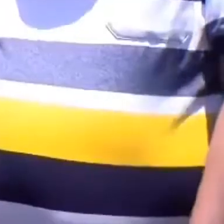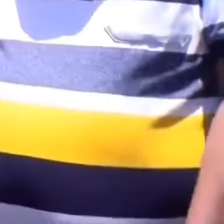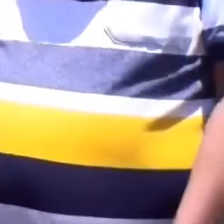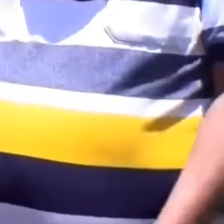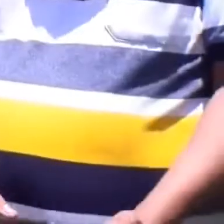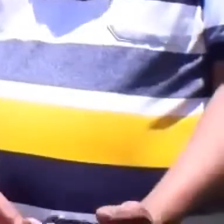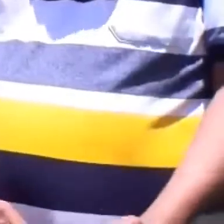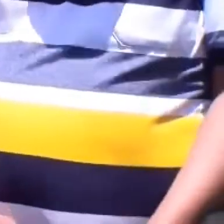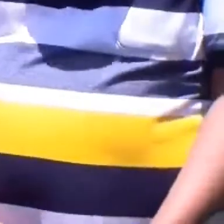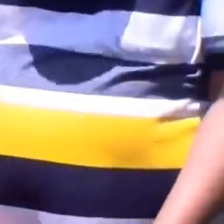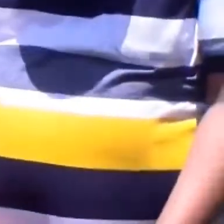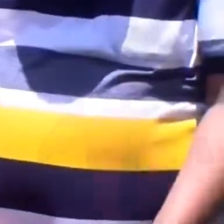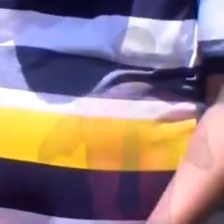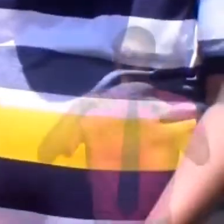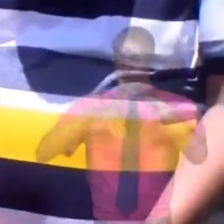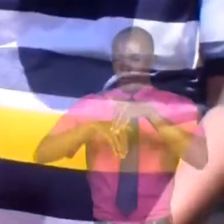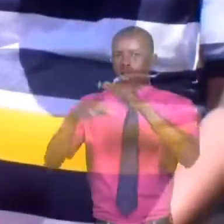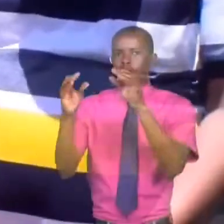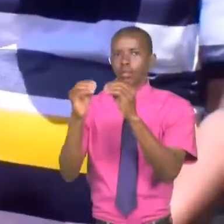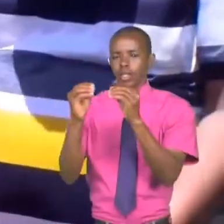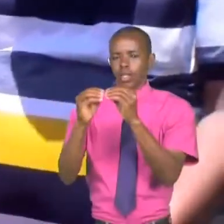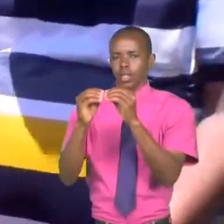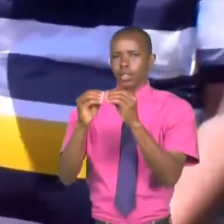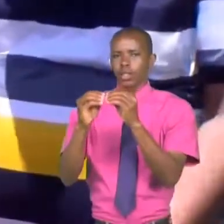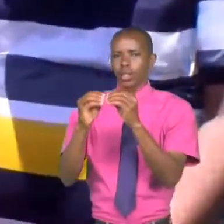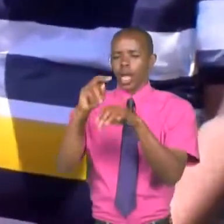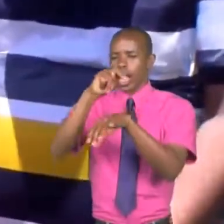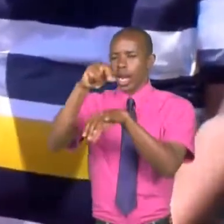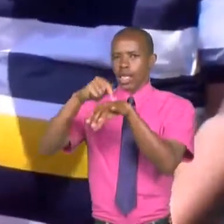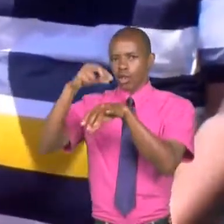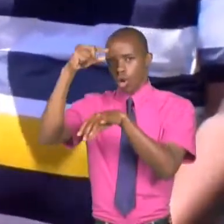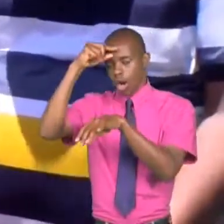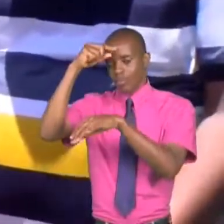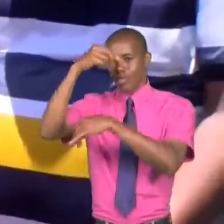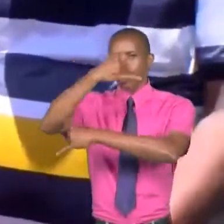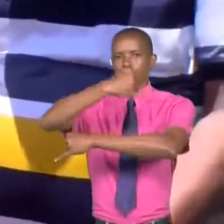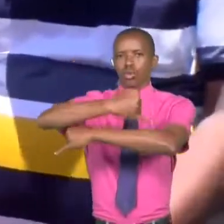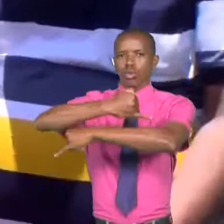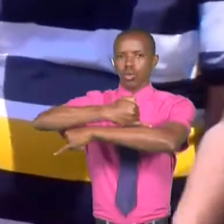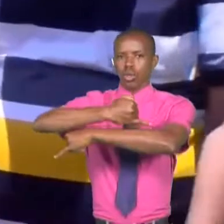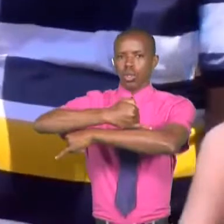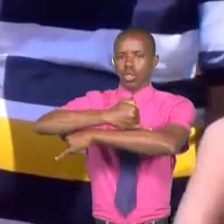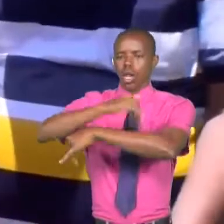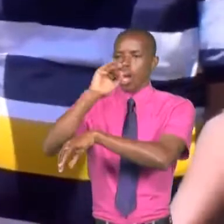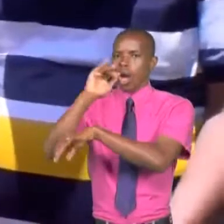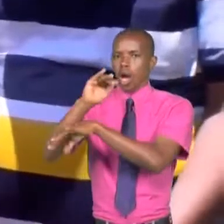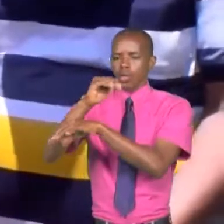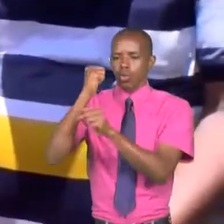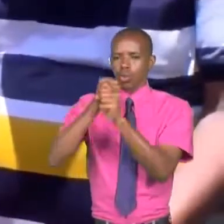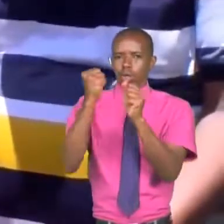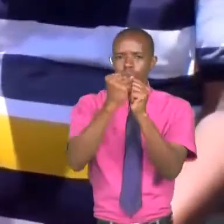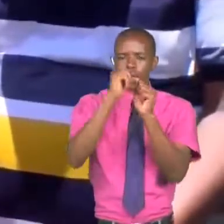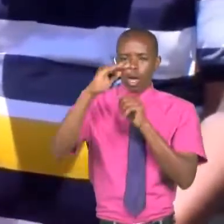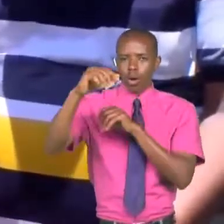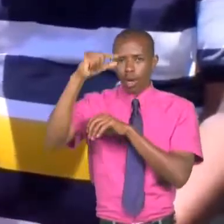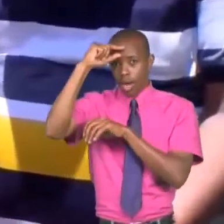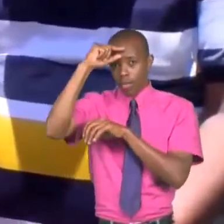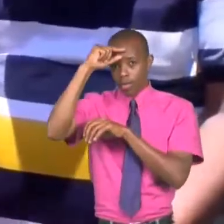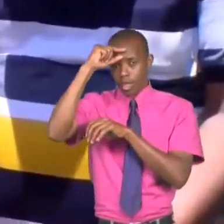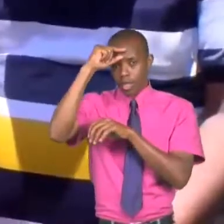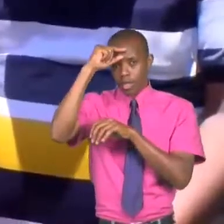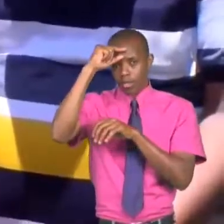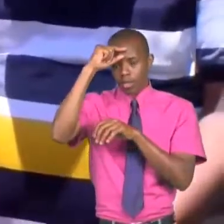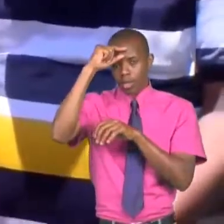Today was a follow-up meeting where NIB, which is a national government institution that had requested to collaborate with the county government on the